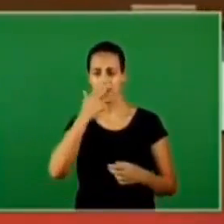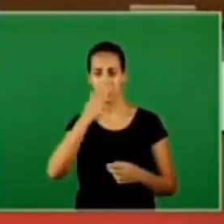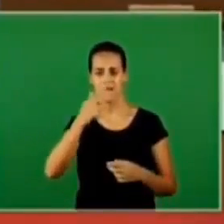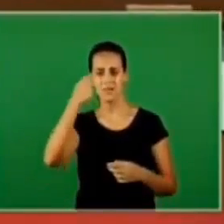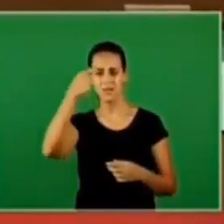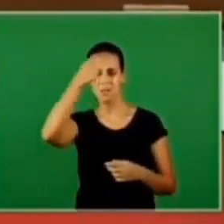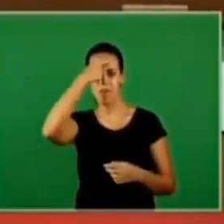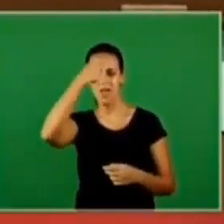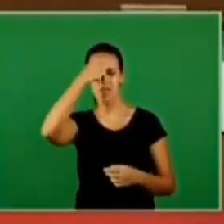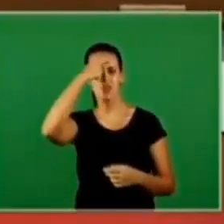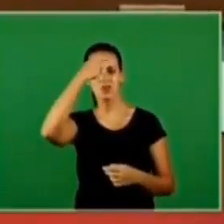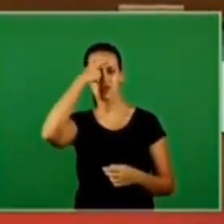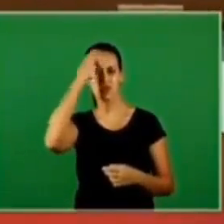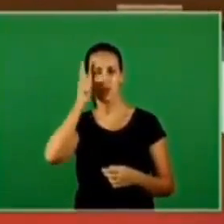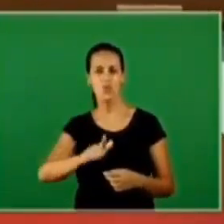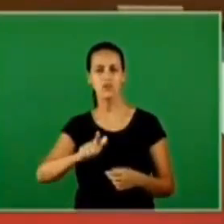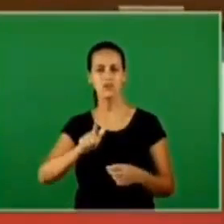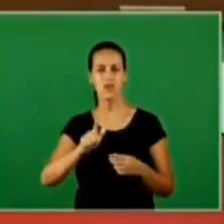people.